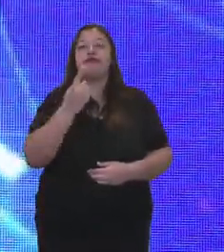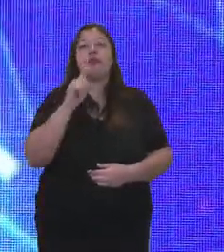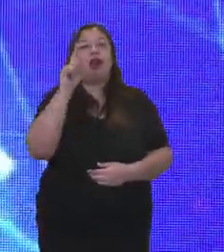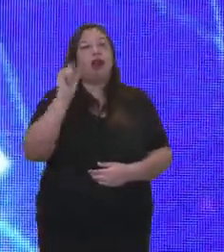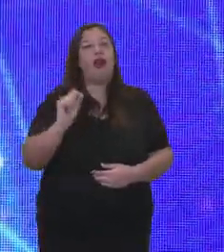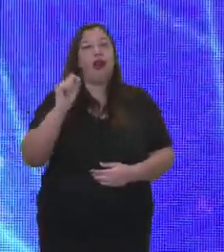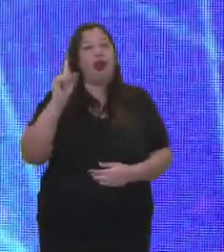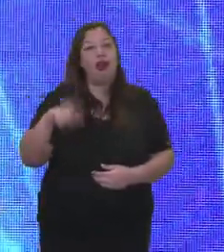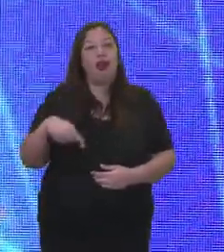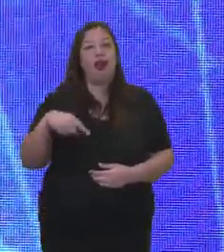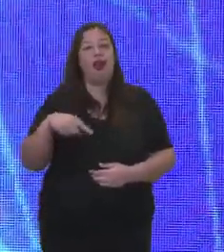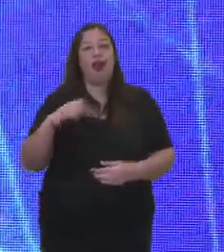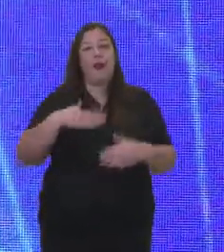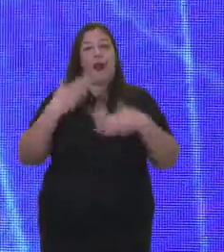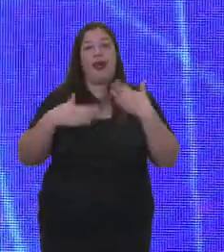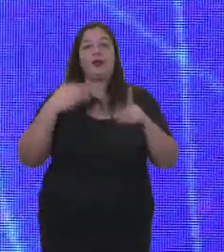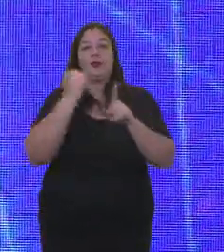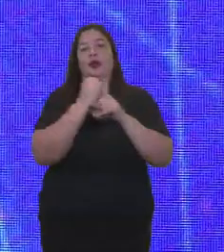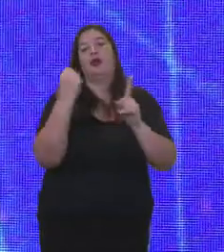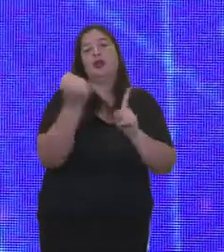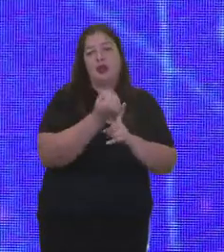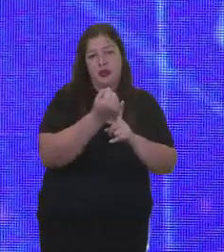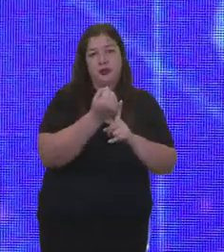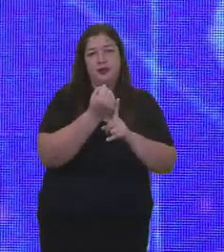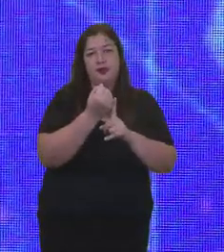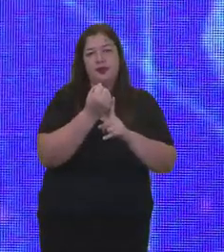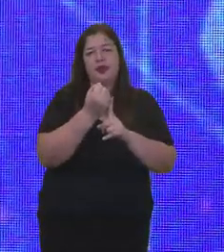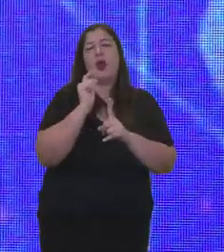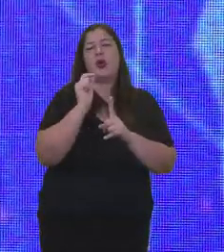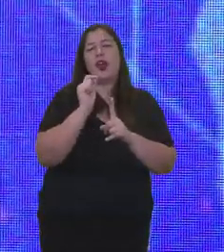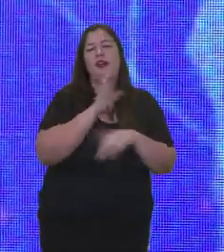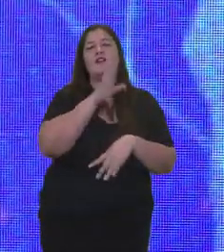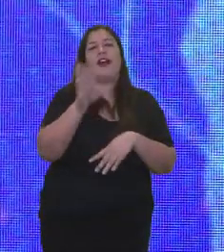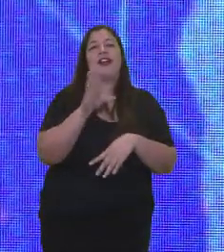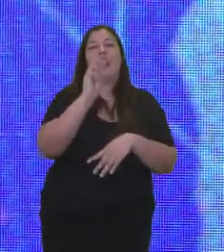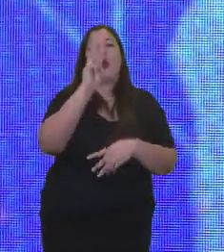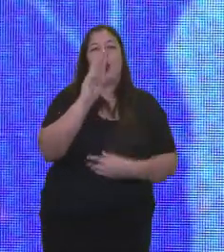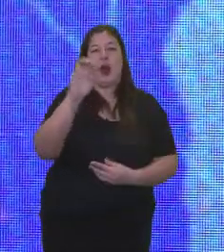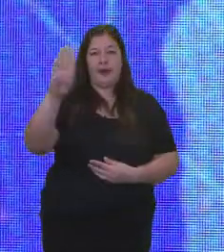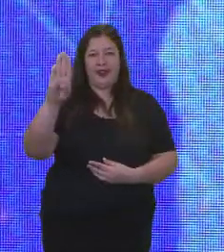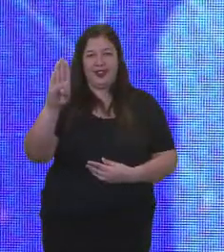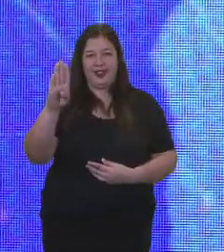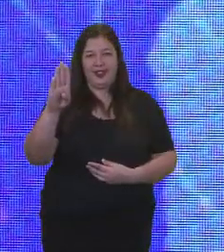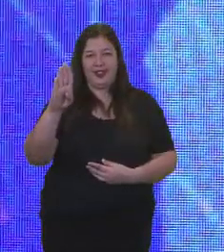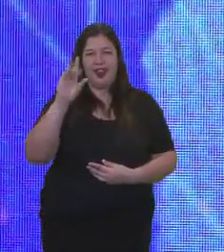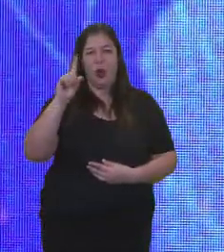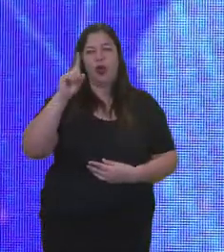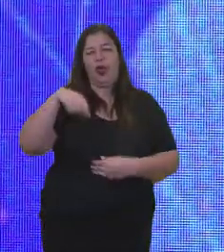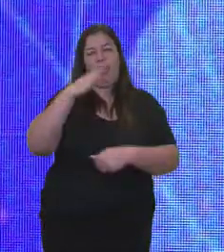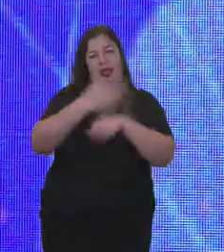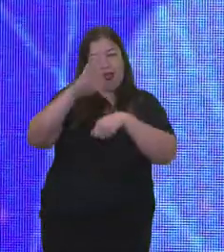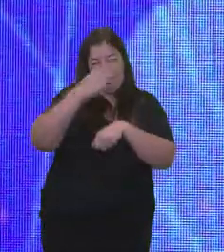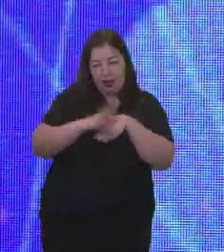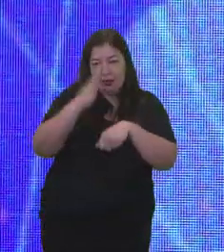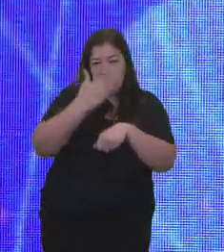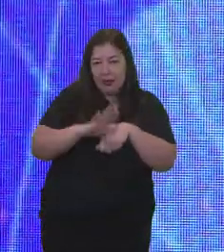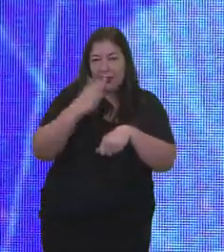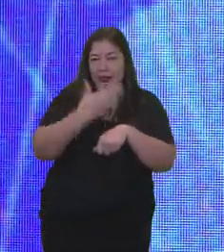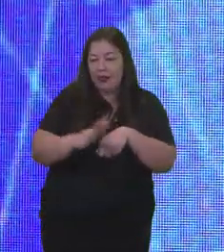How to create a tool, and there is a tool, a final ending, so we'll be able to plan